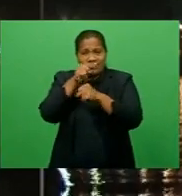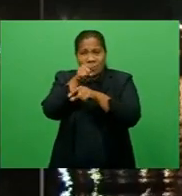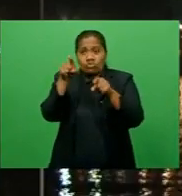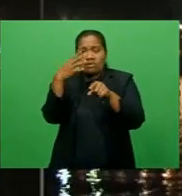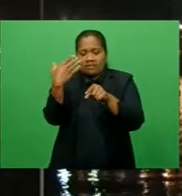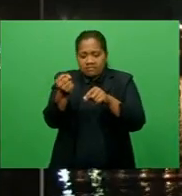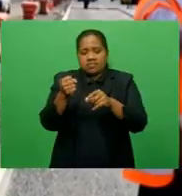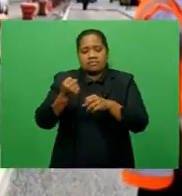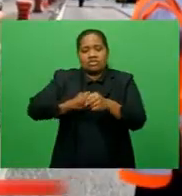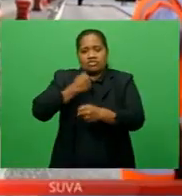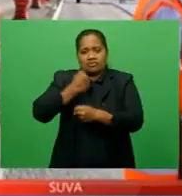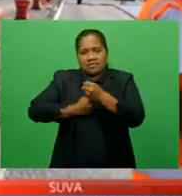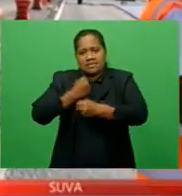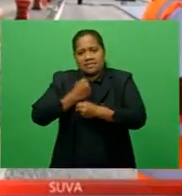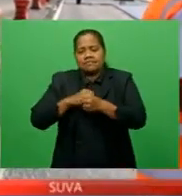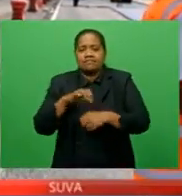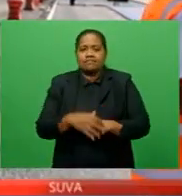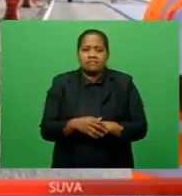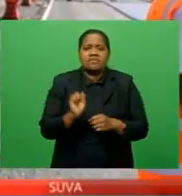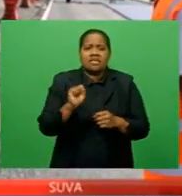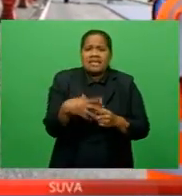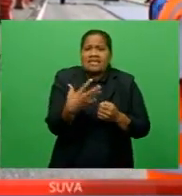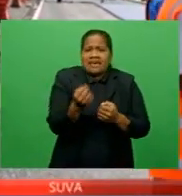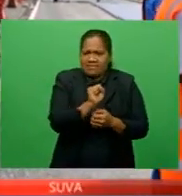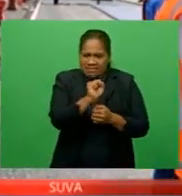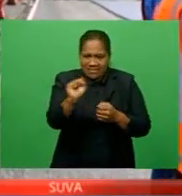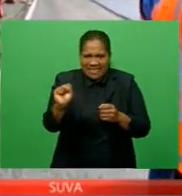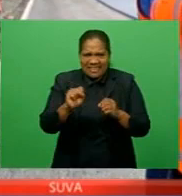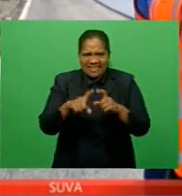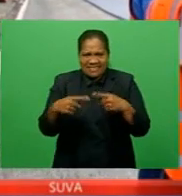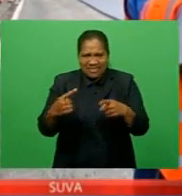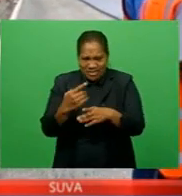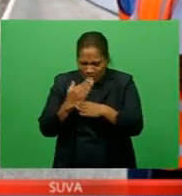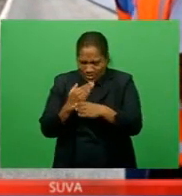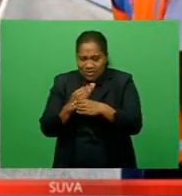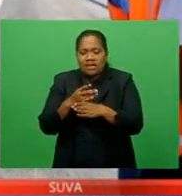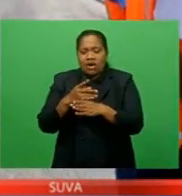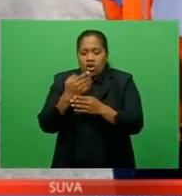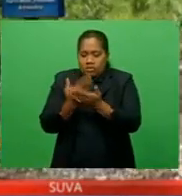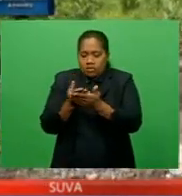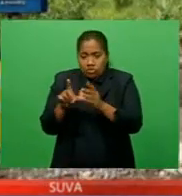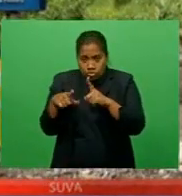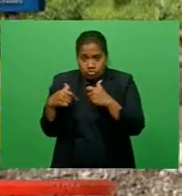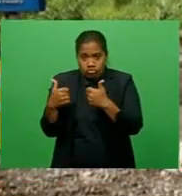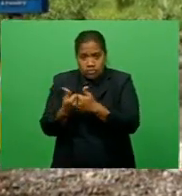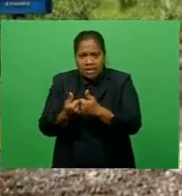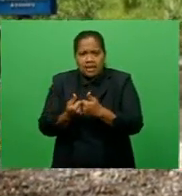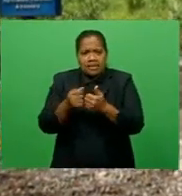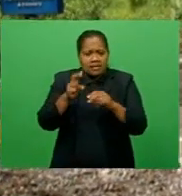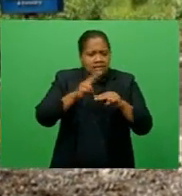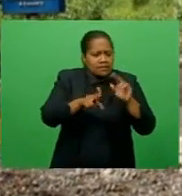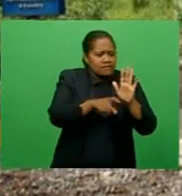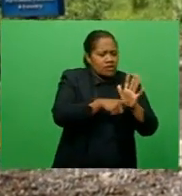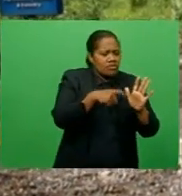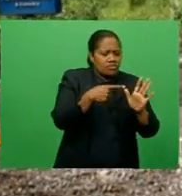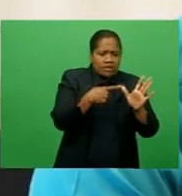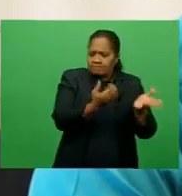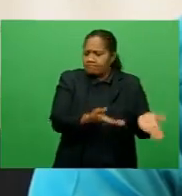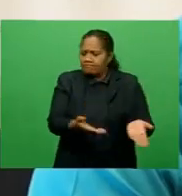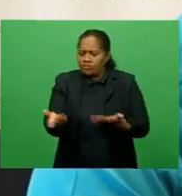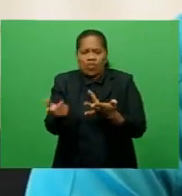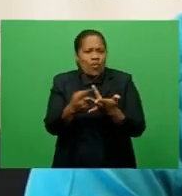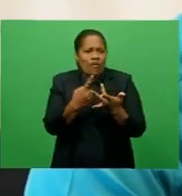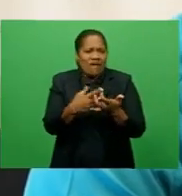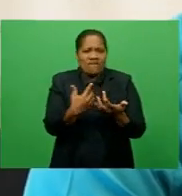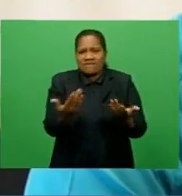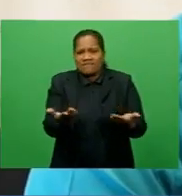story. Having their kits will enable local contractors to work on the contracts put out by the FRA or other developers. There